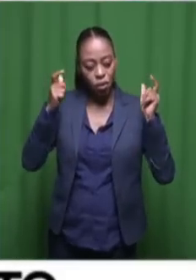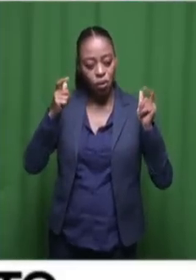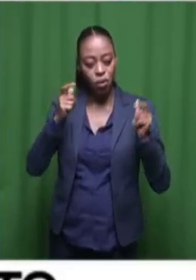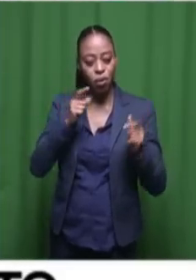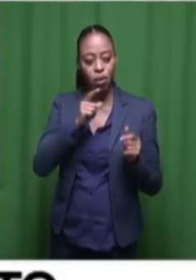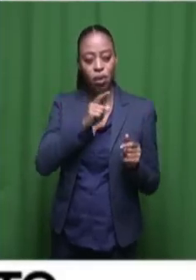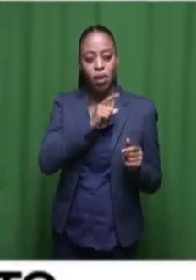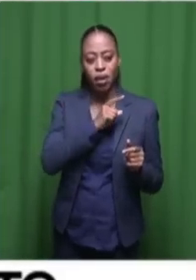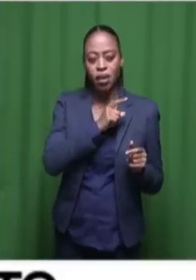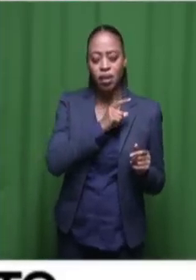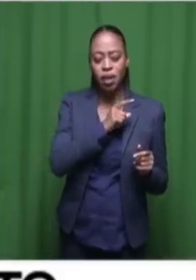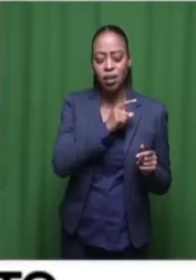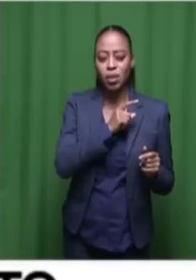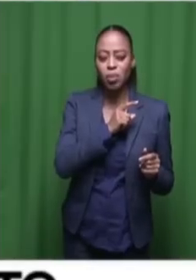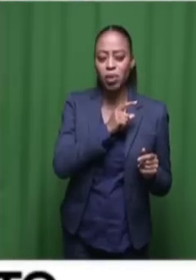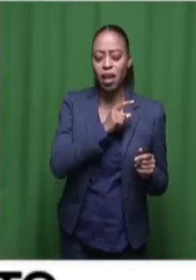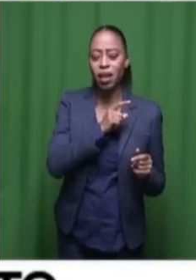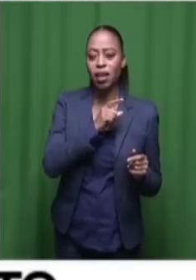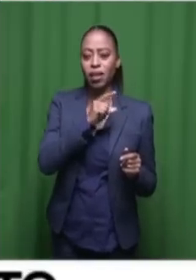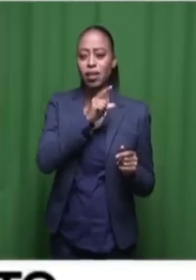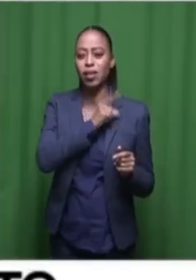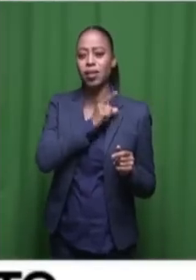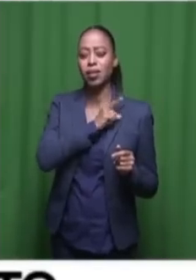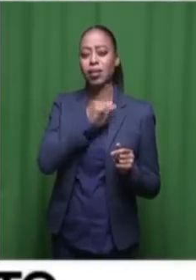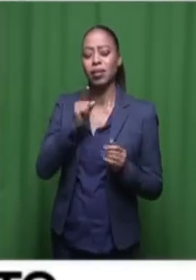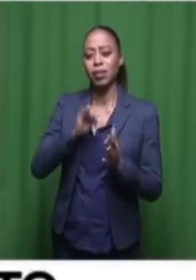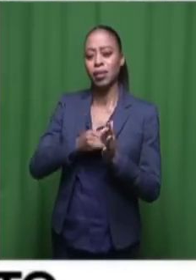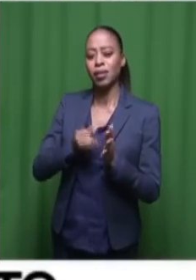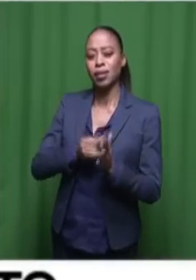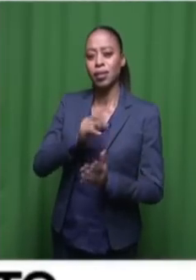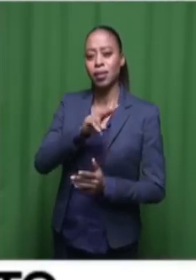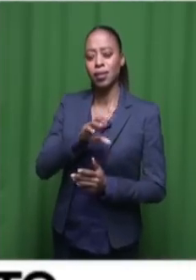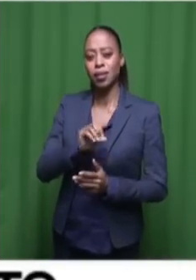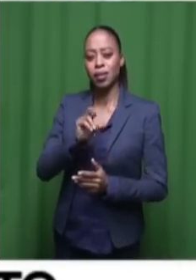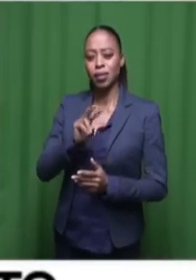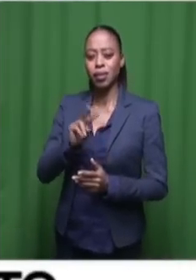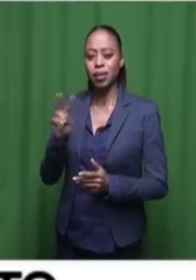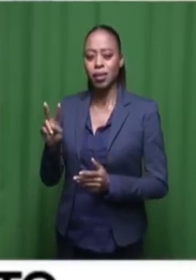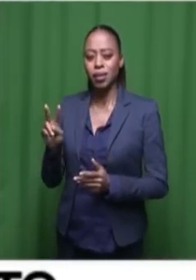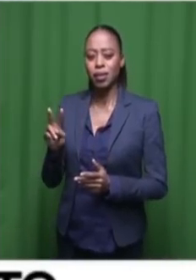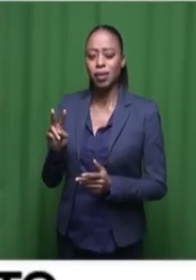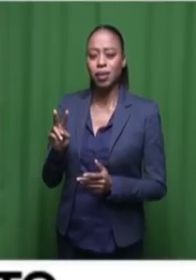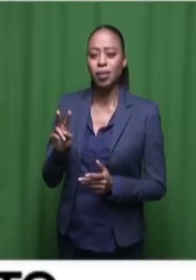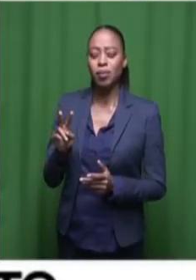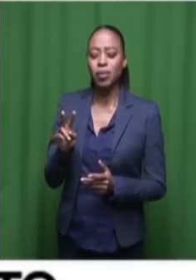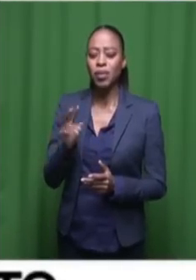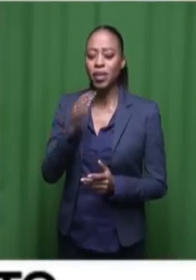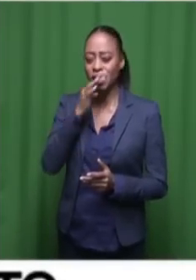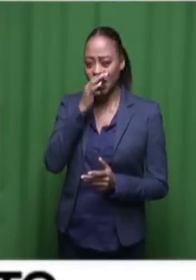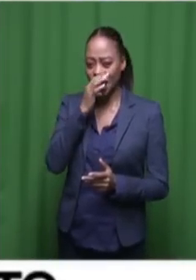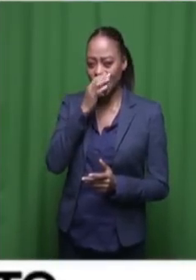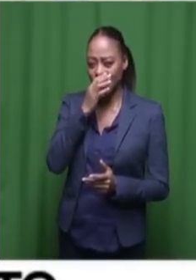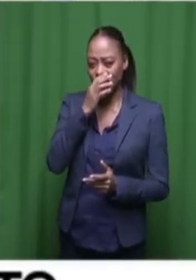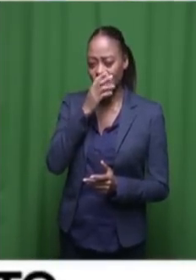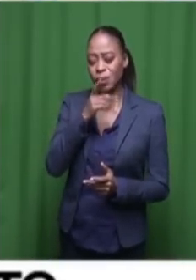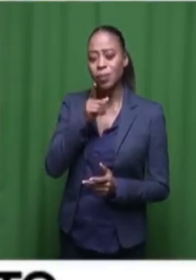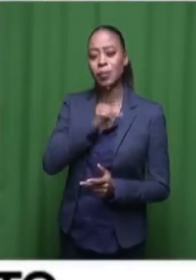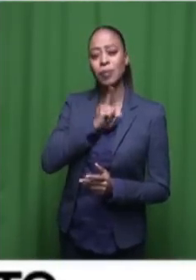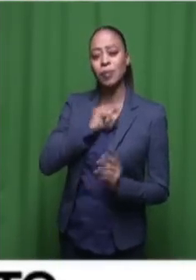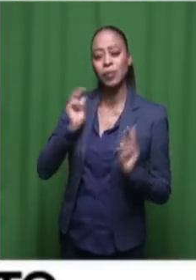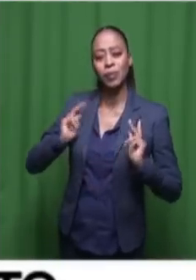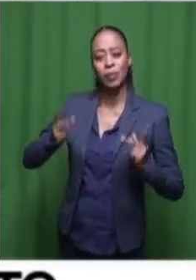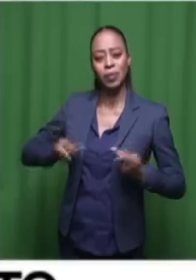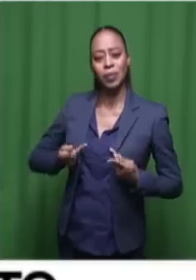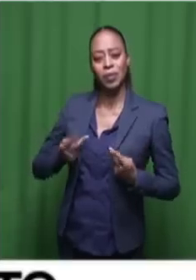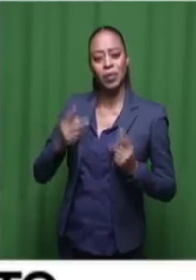forced to hand back his military titles in January 2022. But he is there. He hasn't worn any of his uniform to